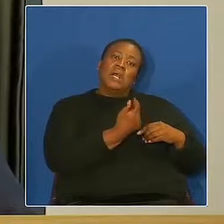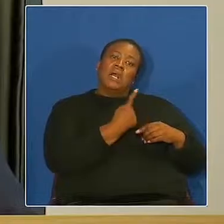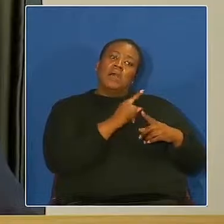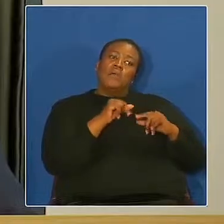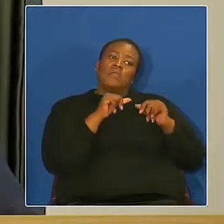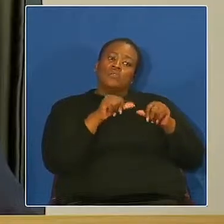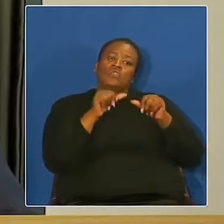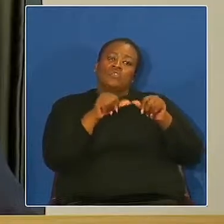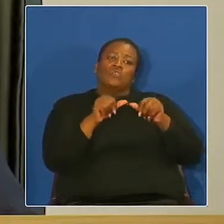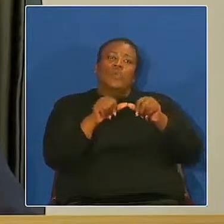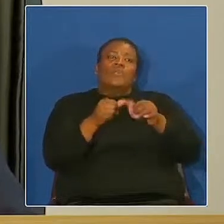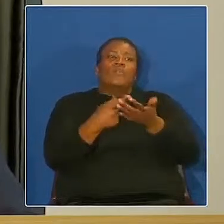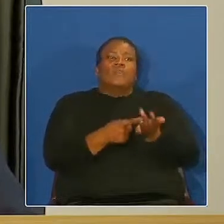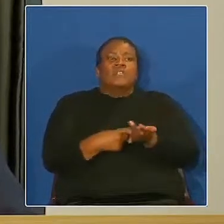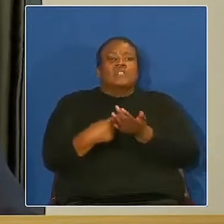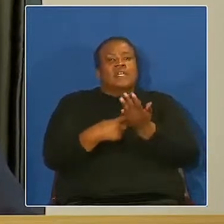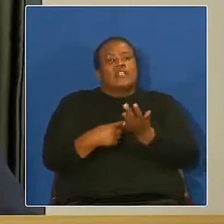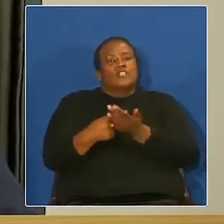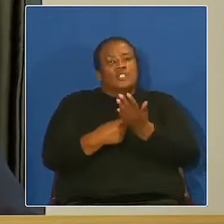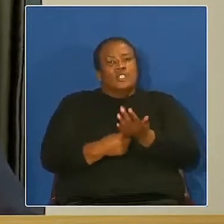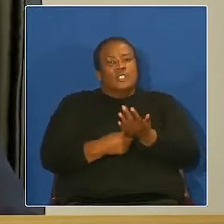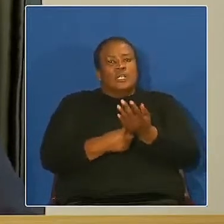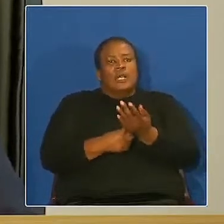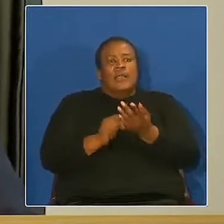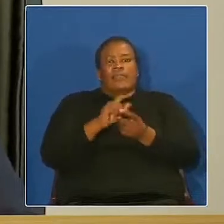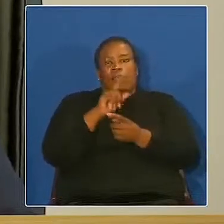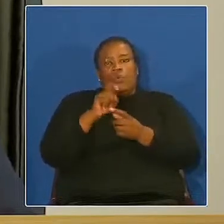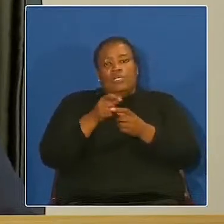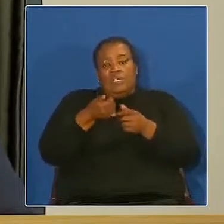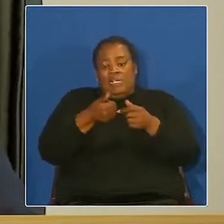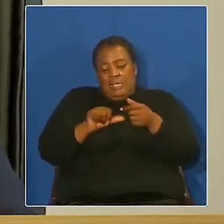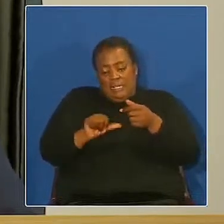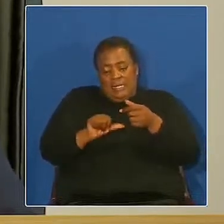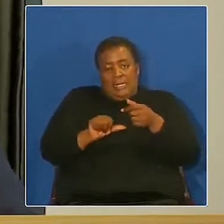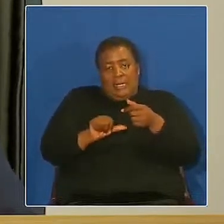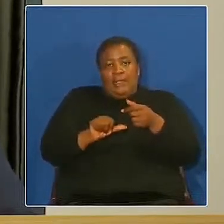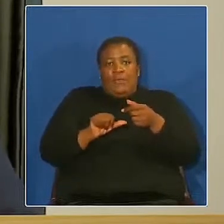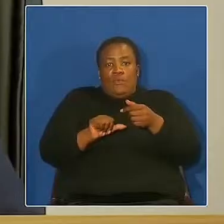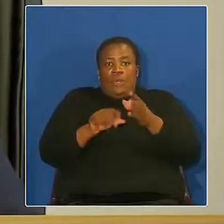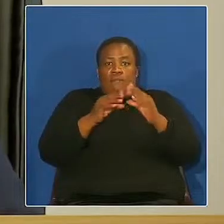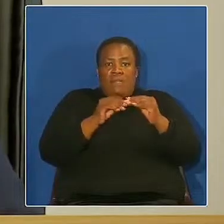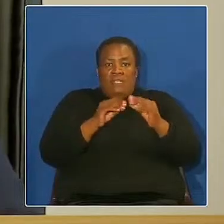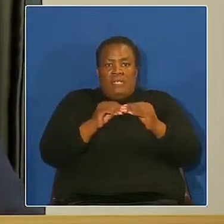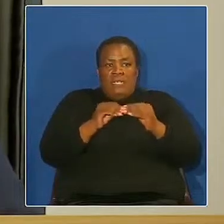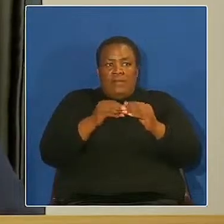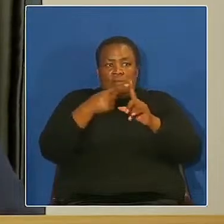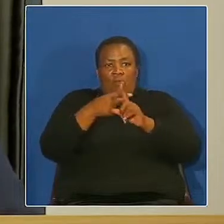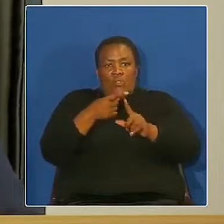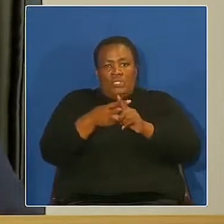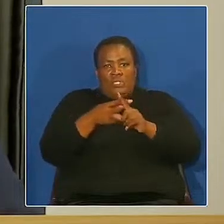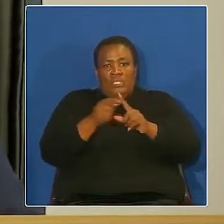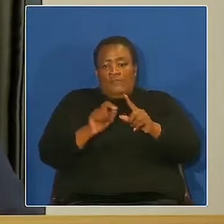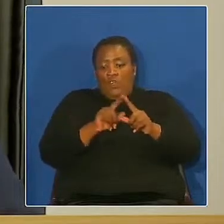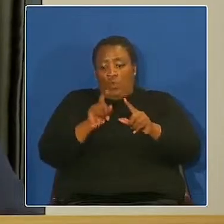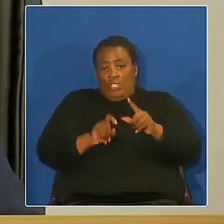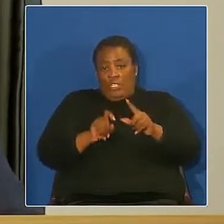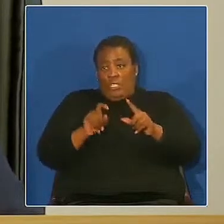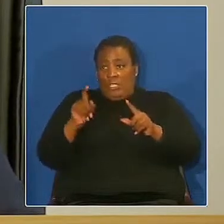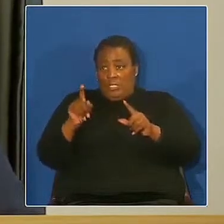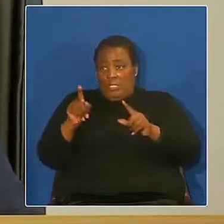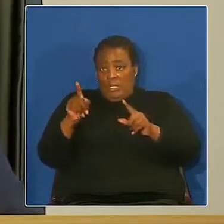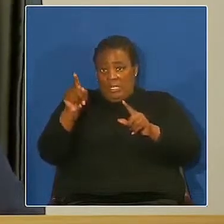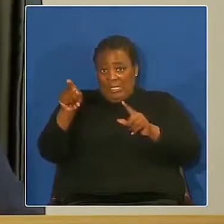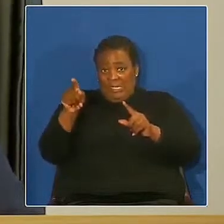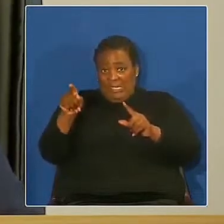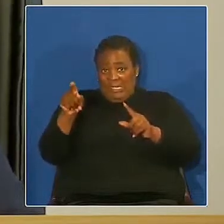that discussion and the question that follows. The meeting was positive, and then the question from the receiver